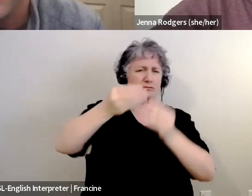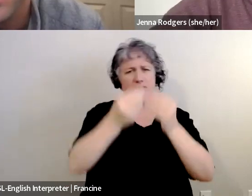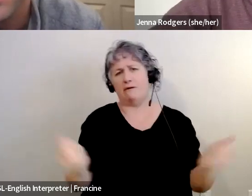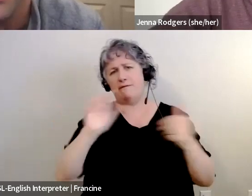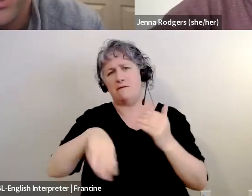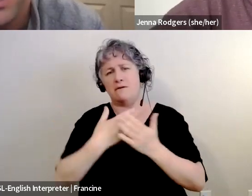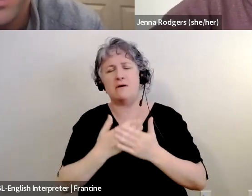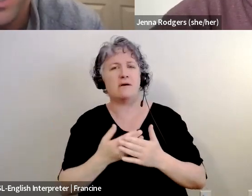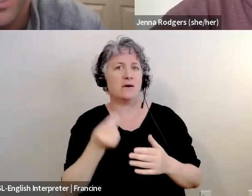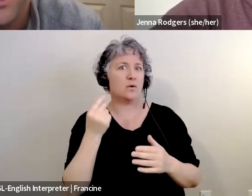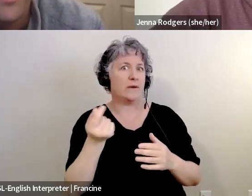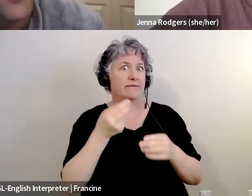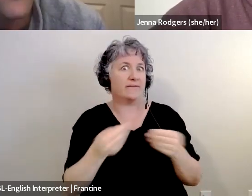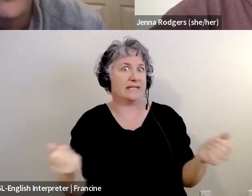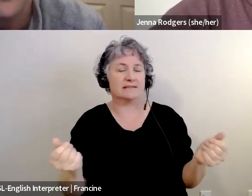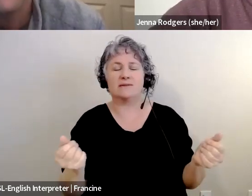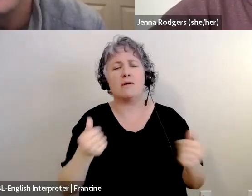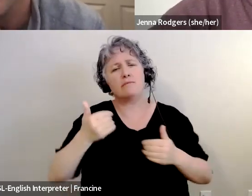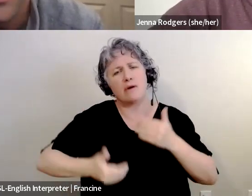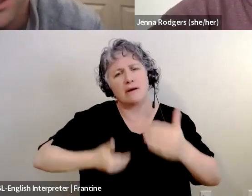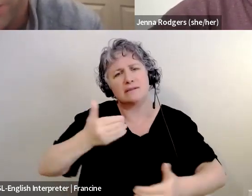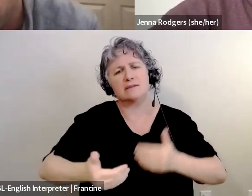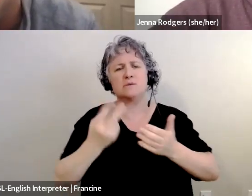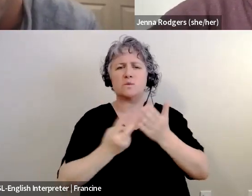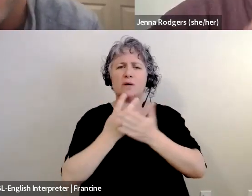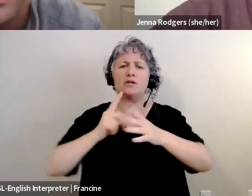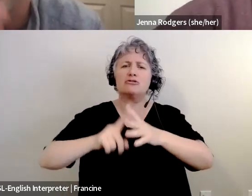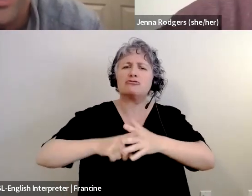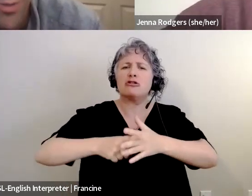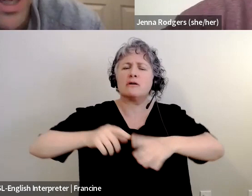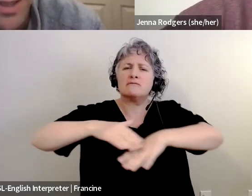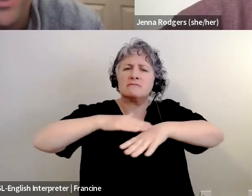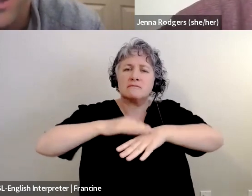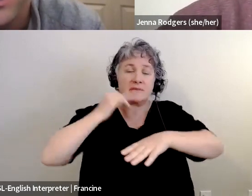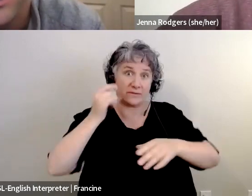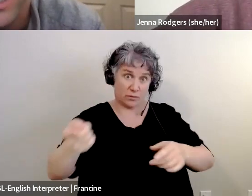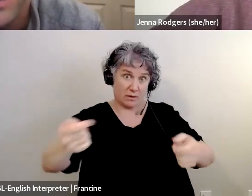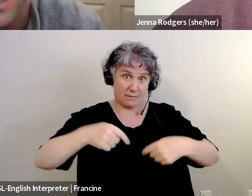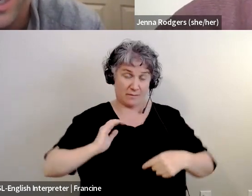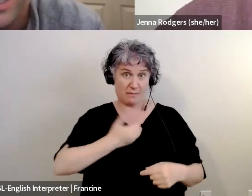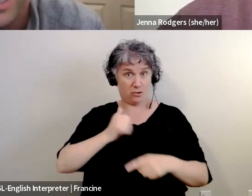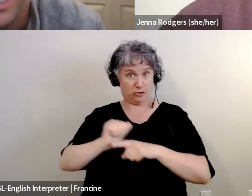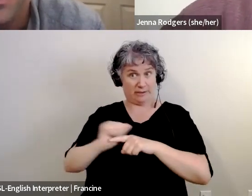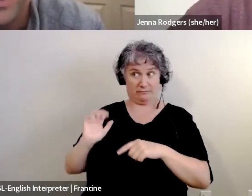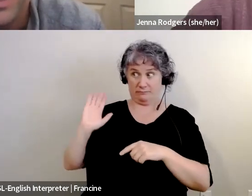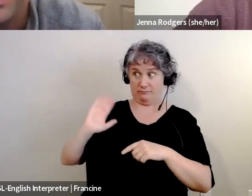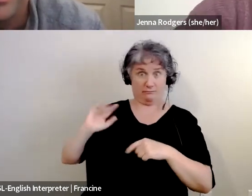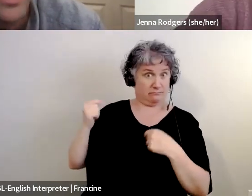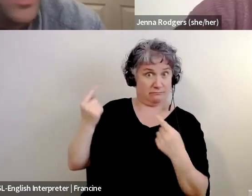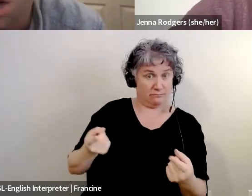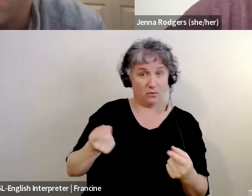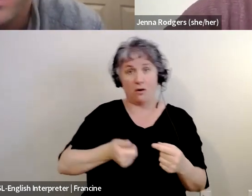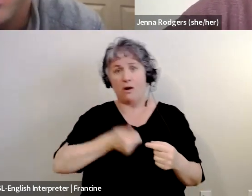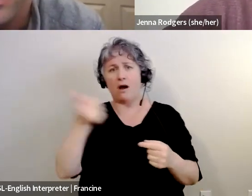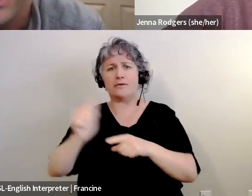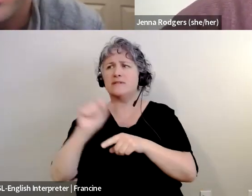quick fix. This is a process. So even for folks who may have been to previous trainings with Jenna, myself, or other bystander intervention trainings,